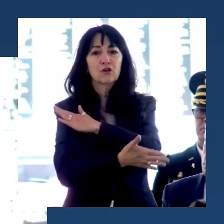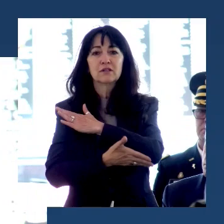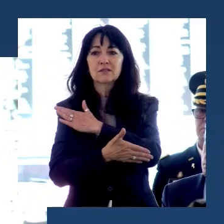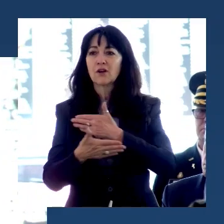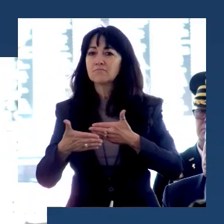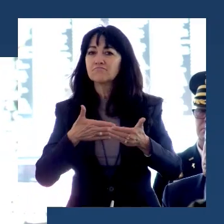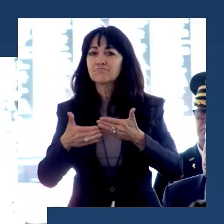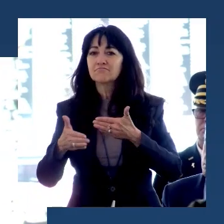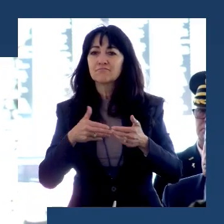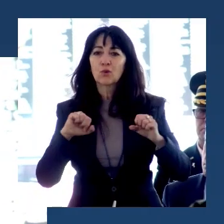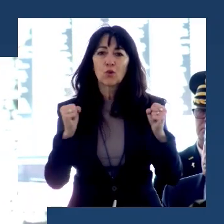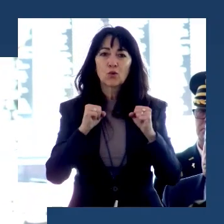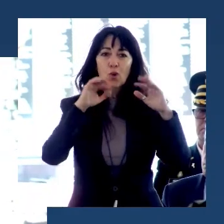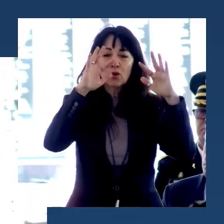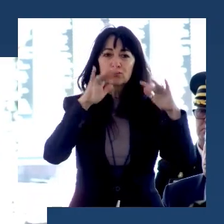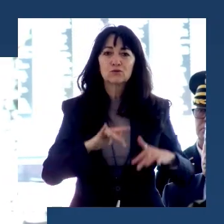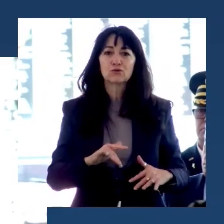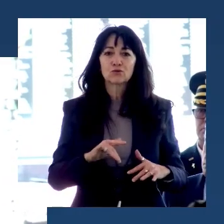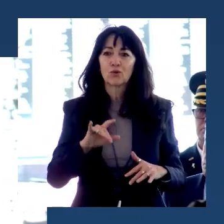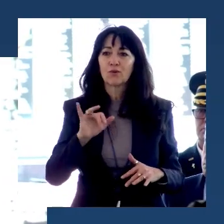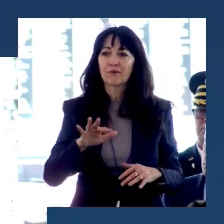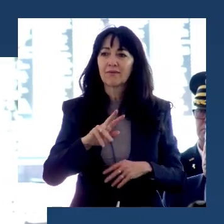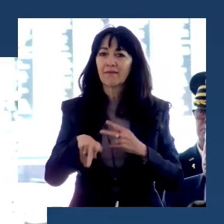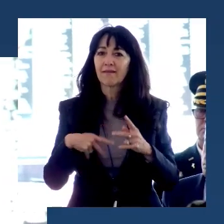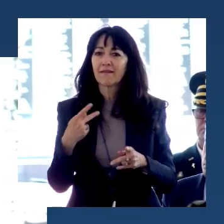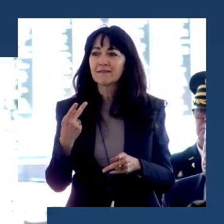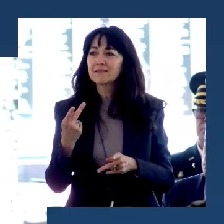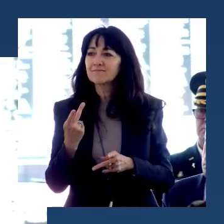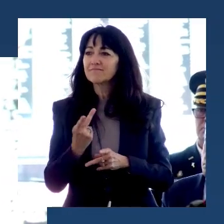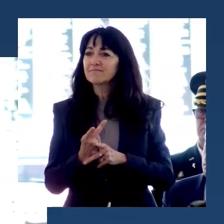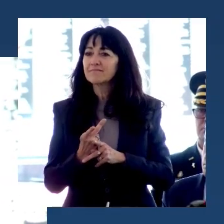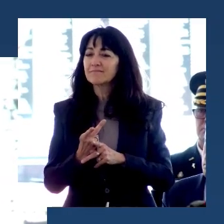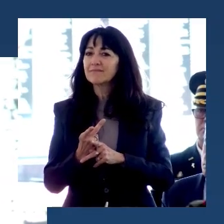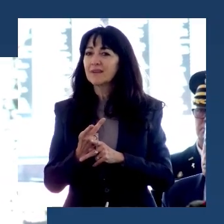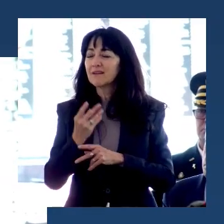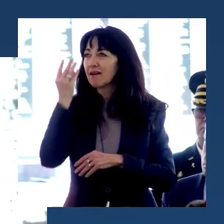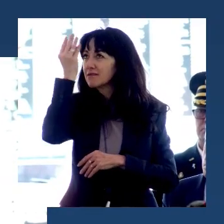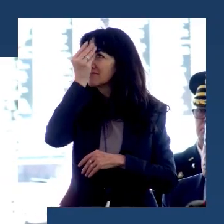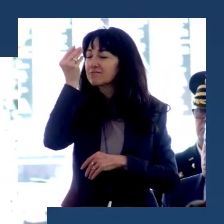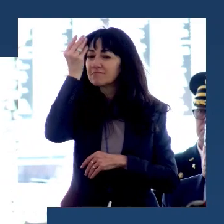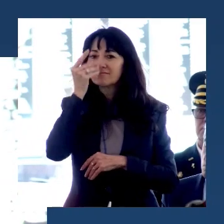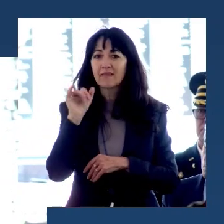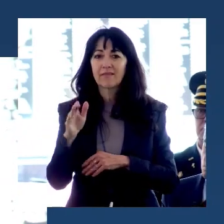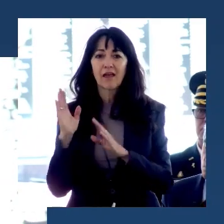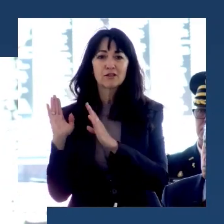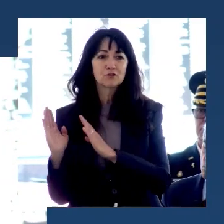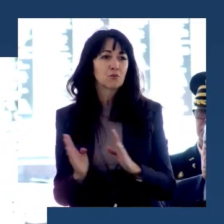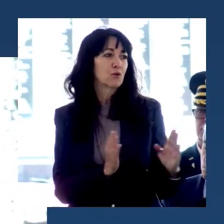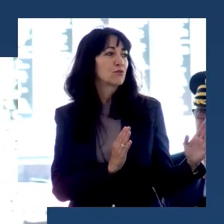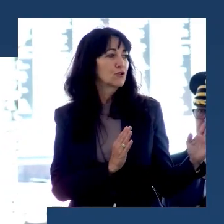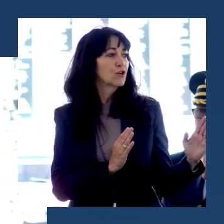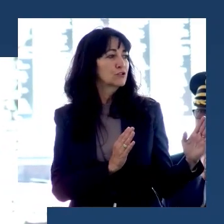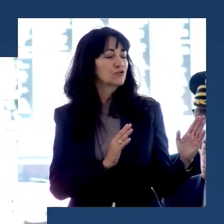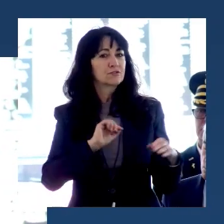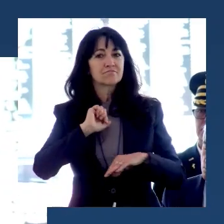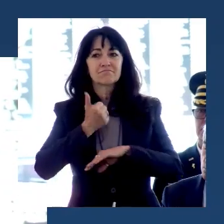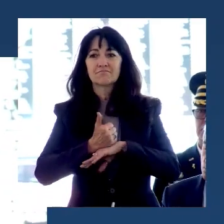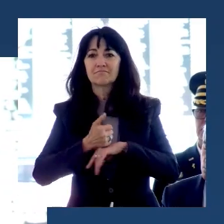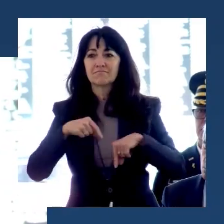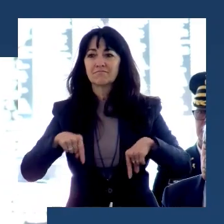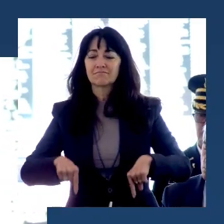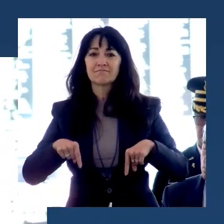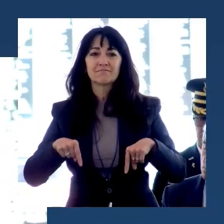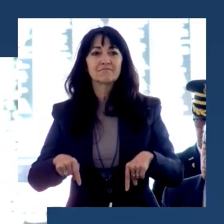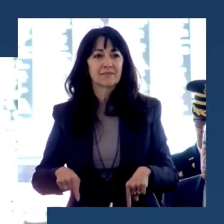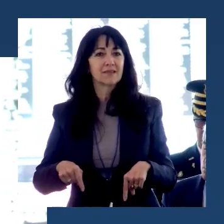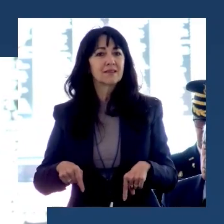snowy. That's the kind of methodical preparation that went into making this holiday for